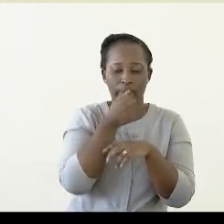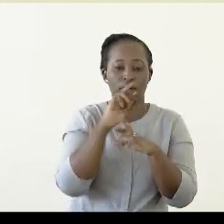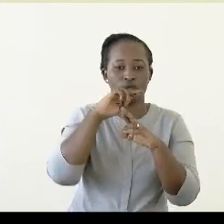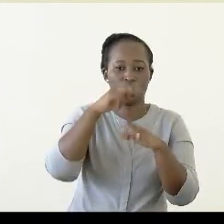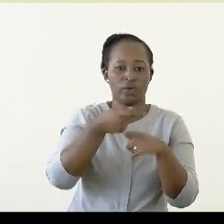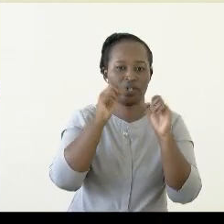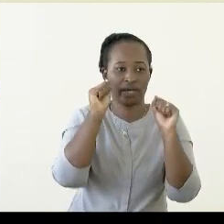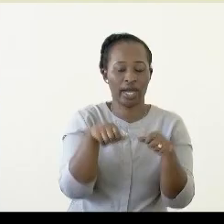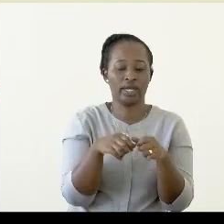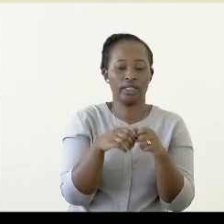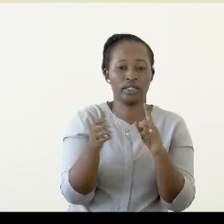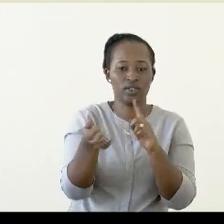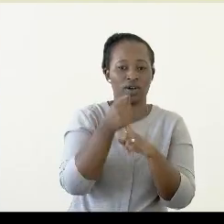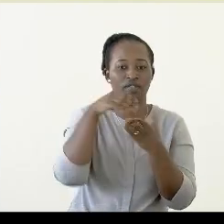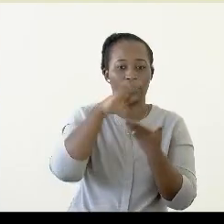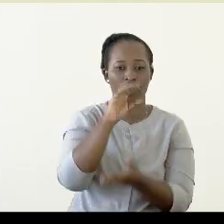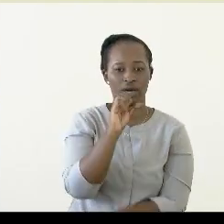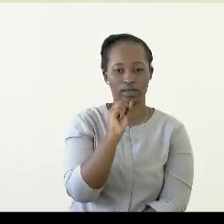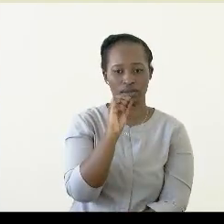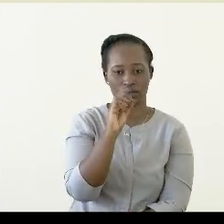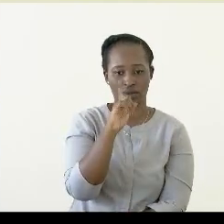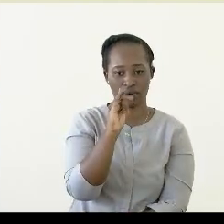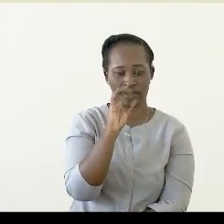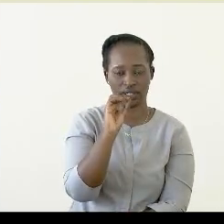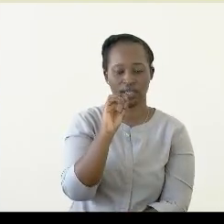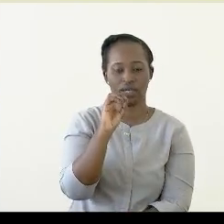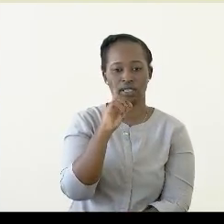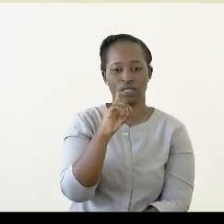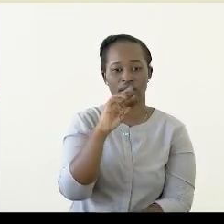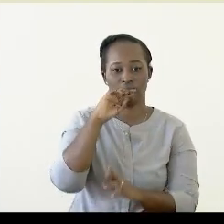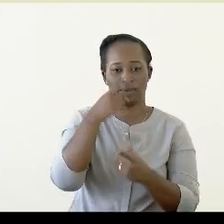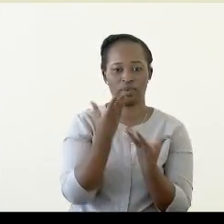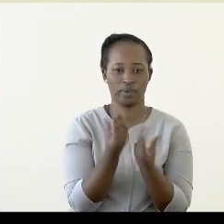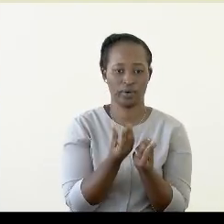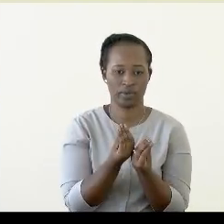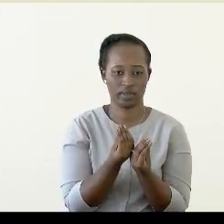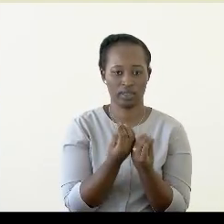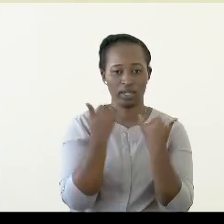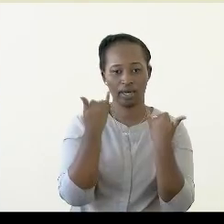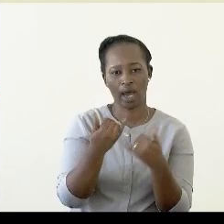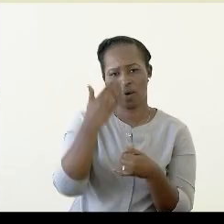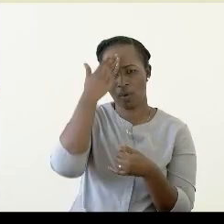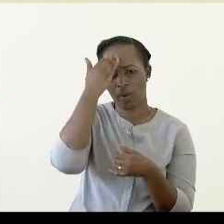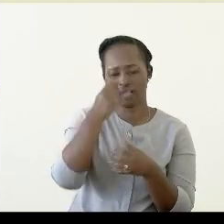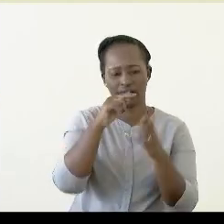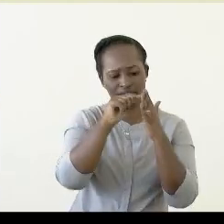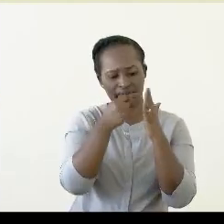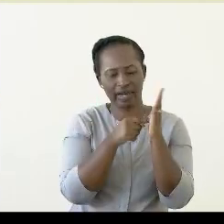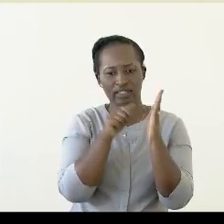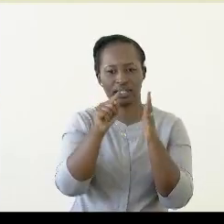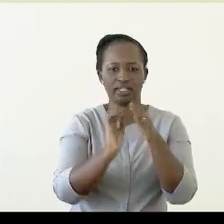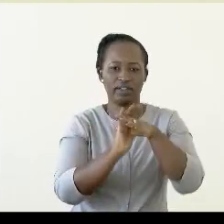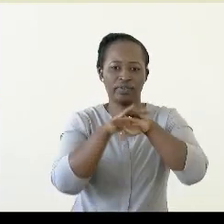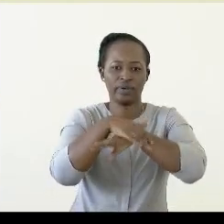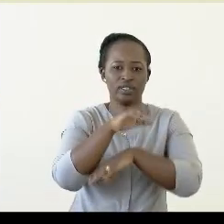can dissolve more solute. So the questions are very simple somehow. Now, what are the factors that influence the